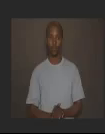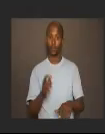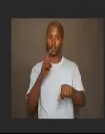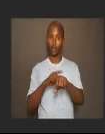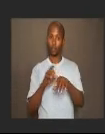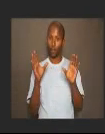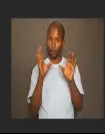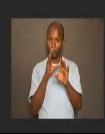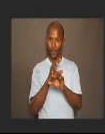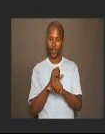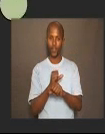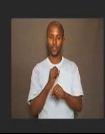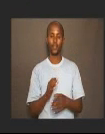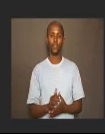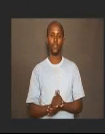time's up.